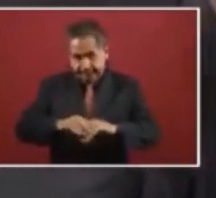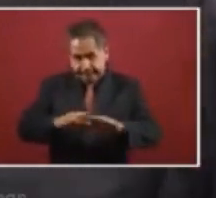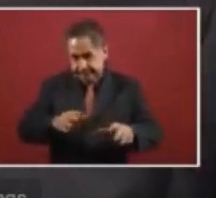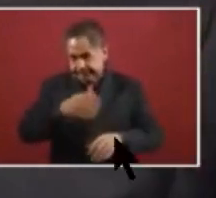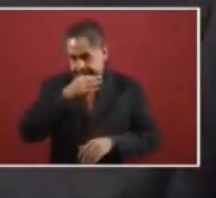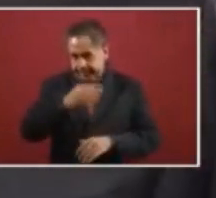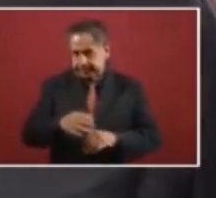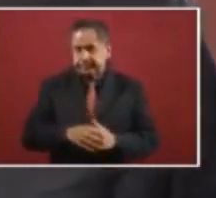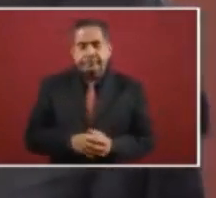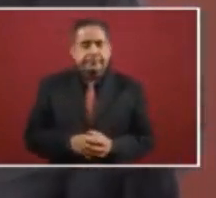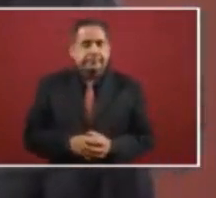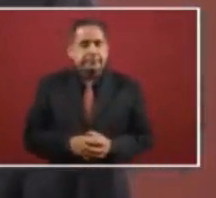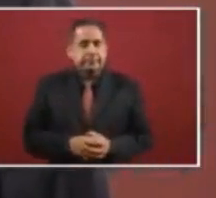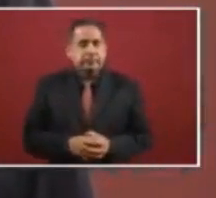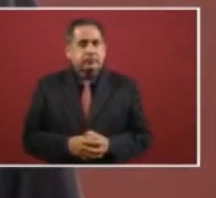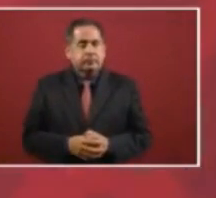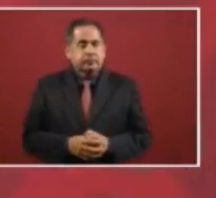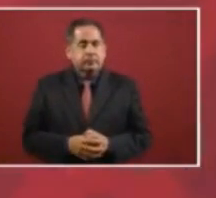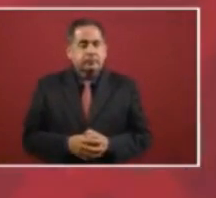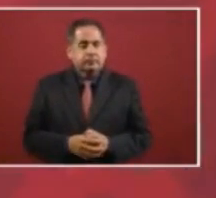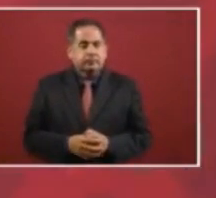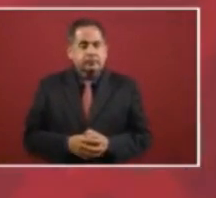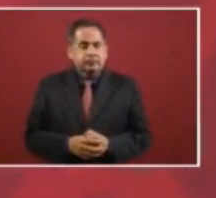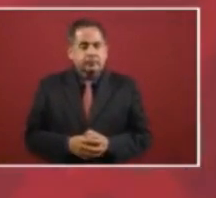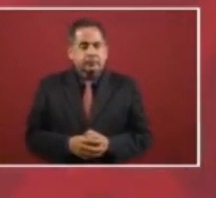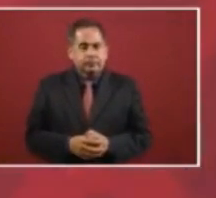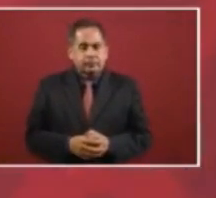And yes, I'm letting you know